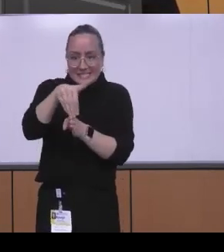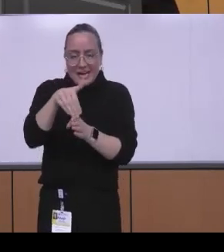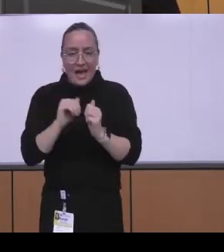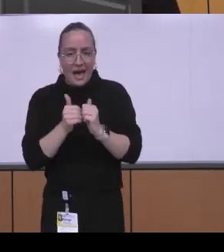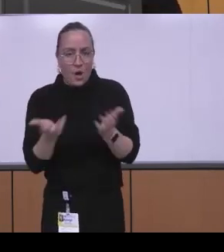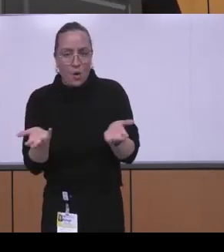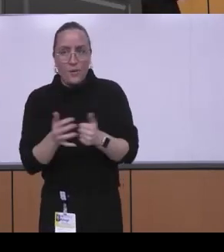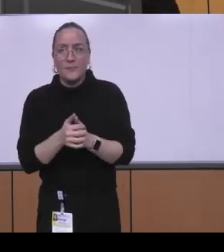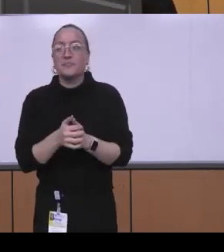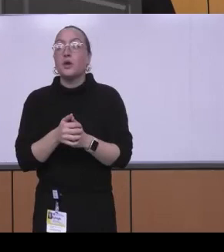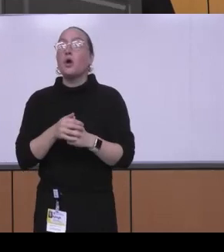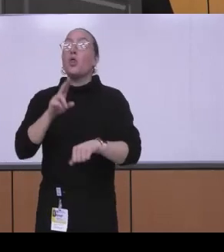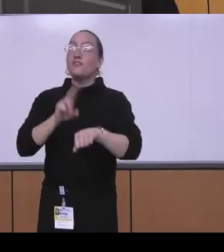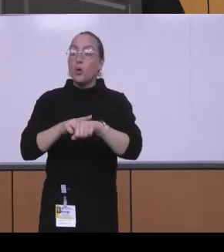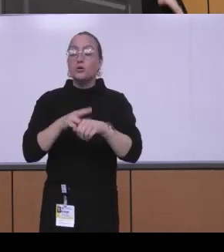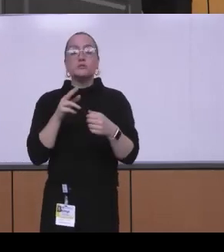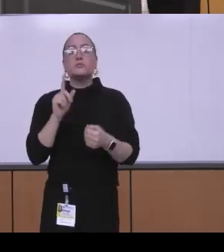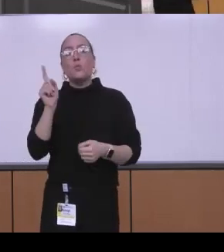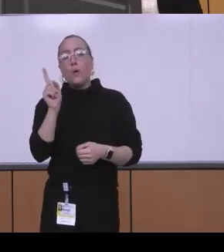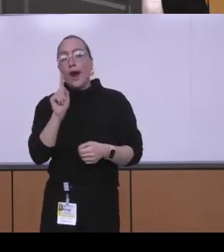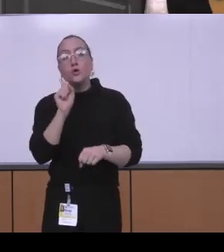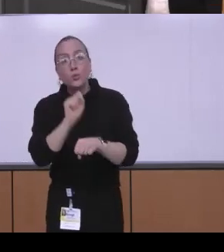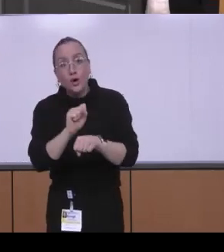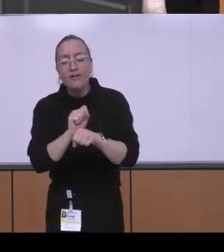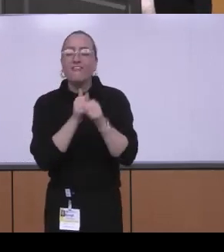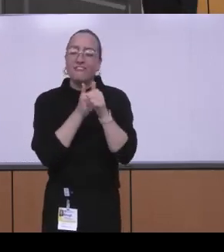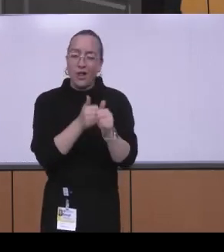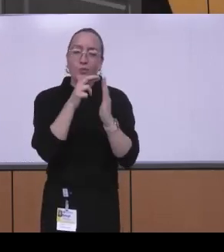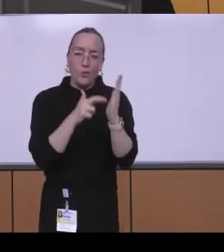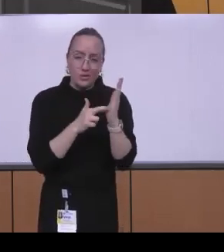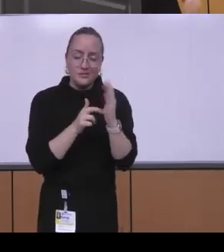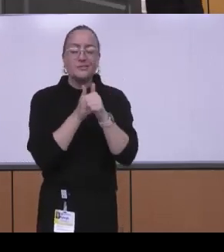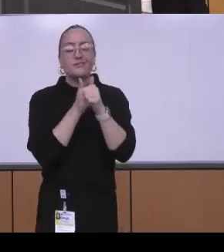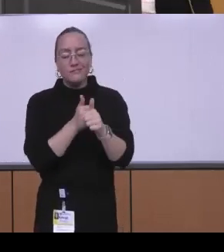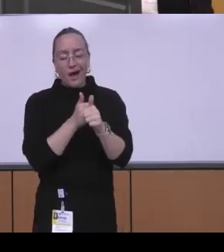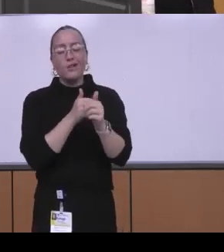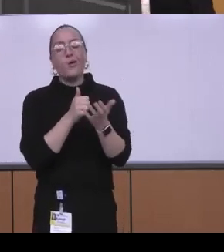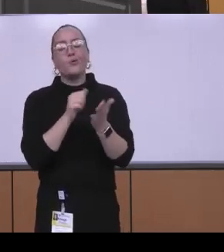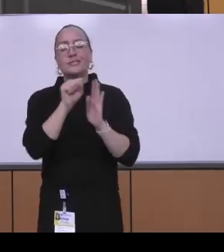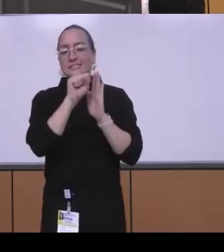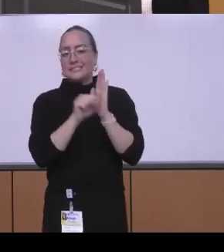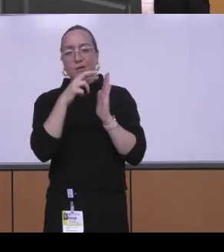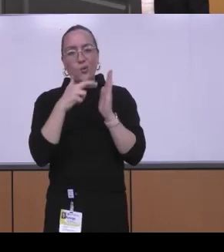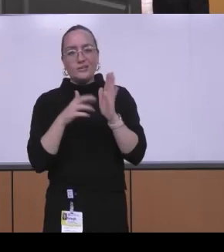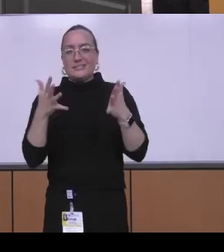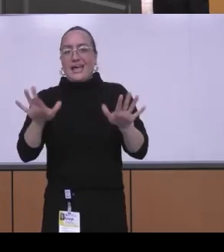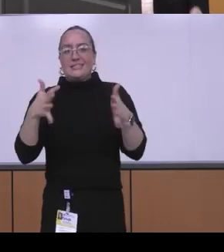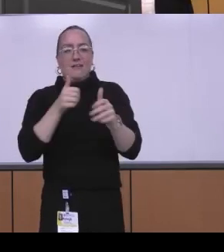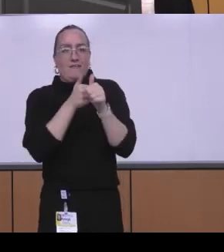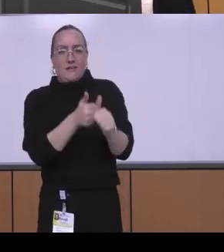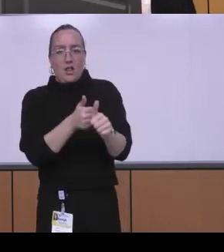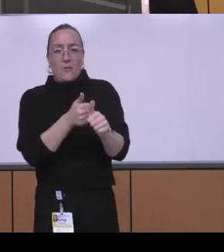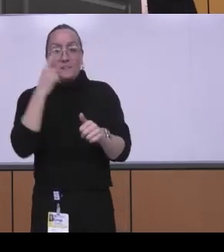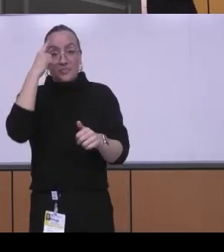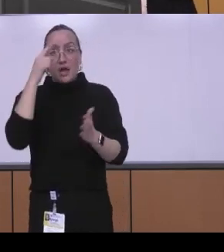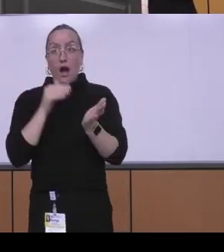follow the guidelines of the institution you're working at and the requirements of the state and the licensing boards. That's it. I think a lot of